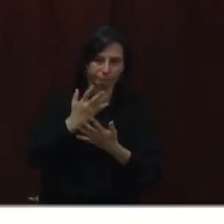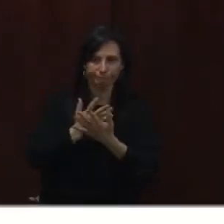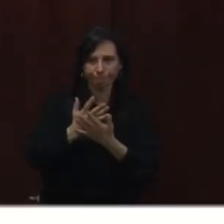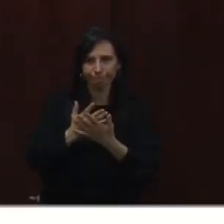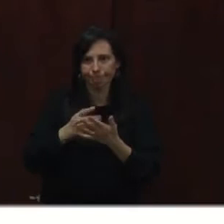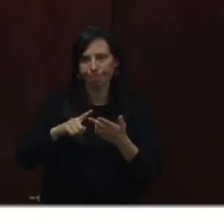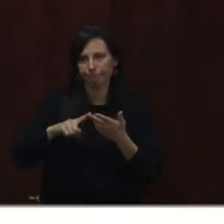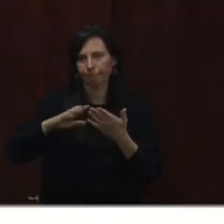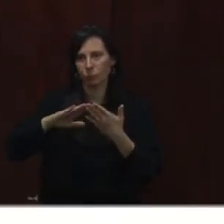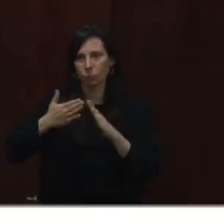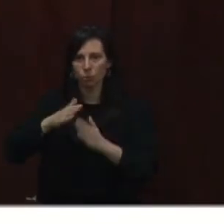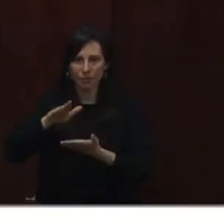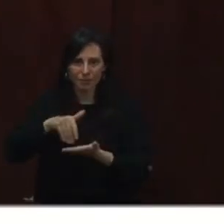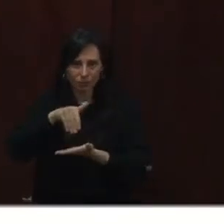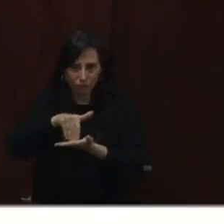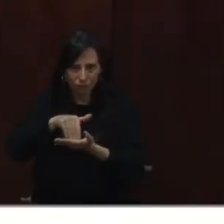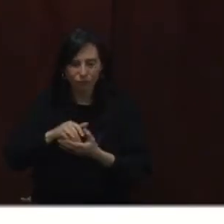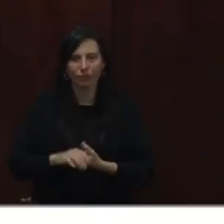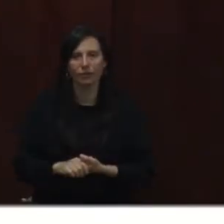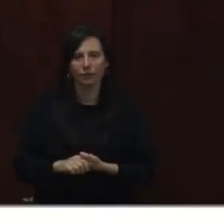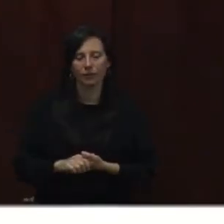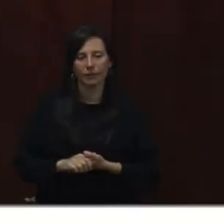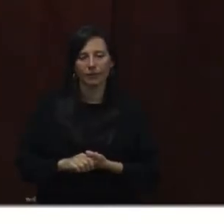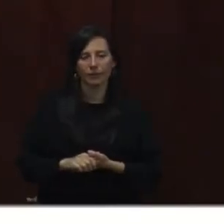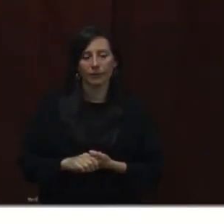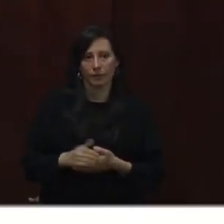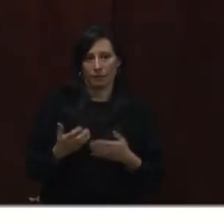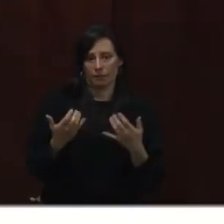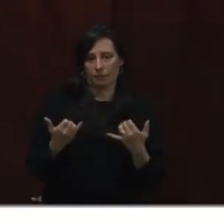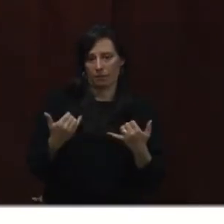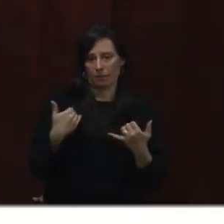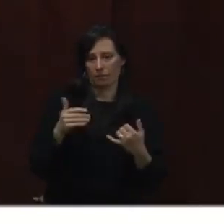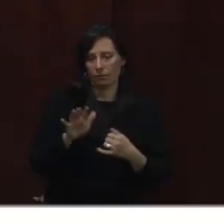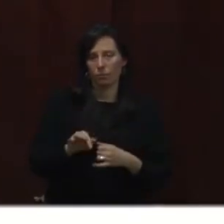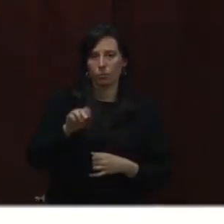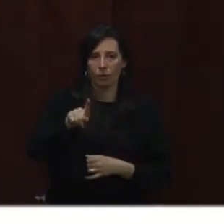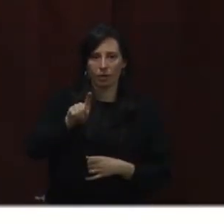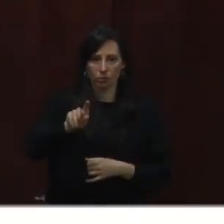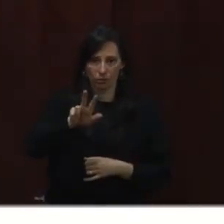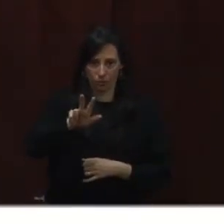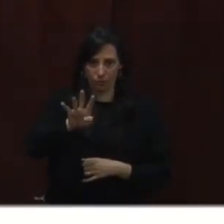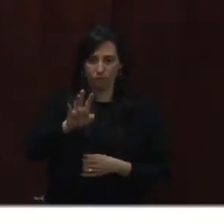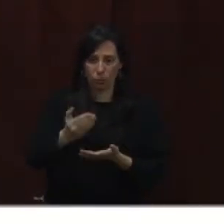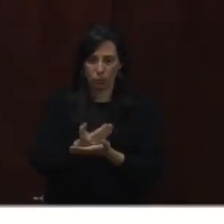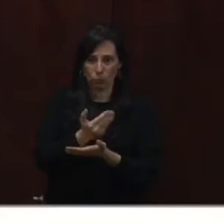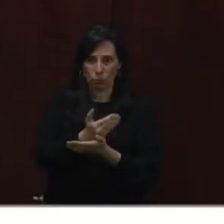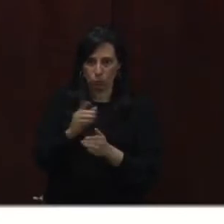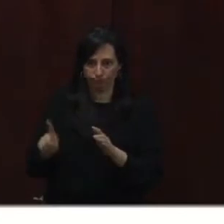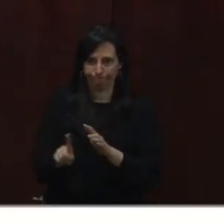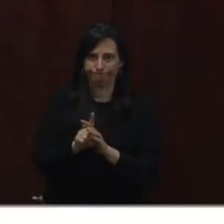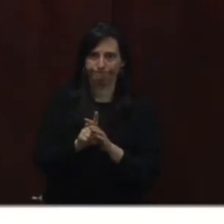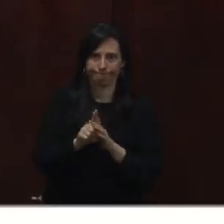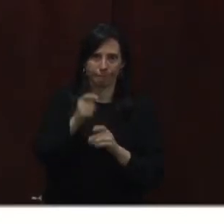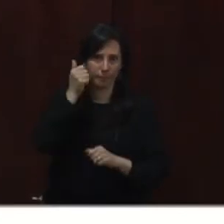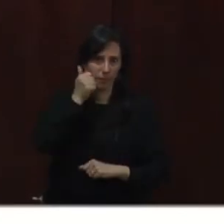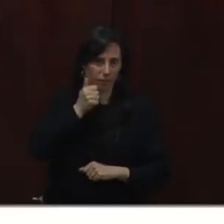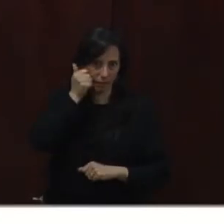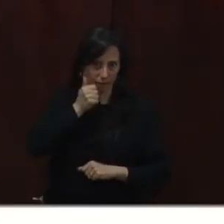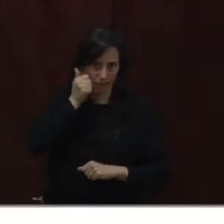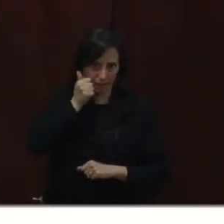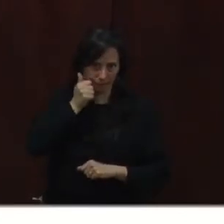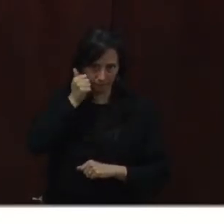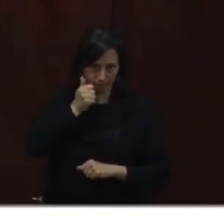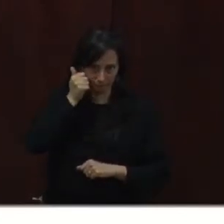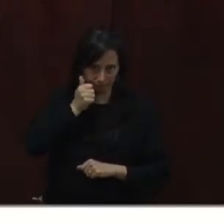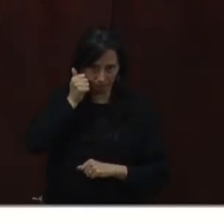of places. We are currently seeing about 134 new cases per day that enter our